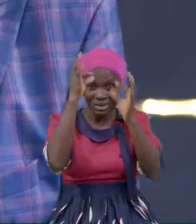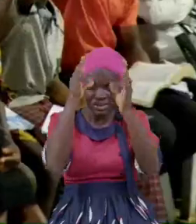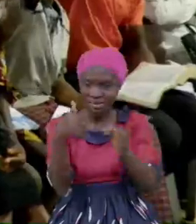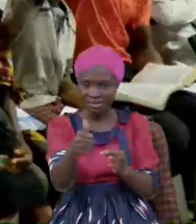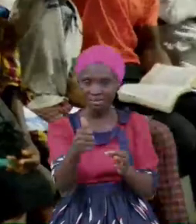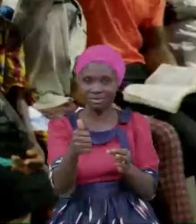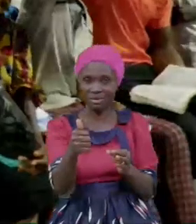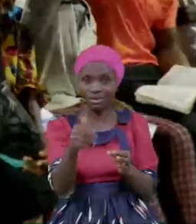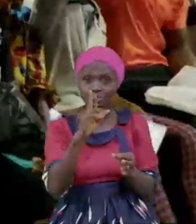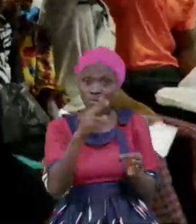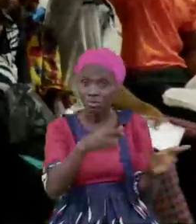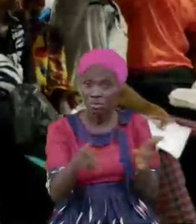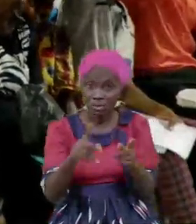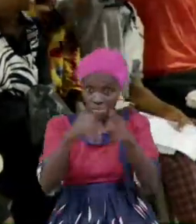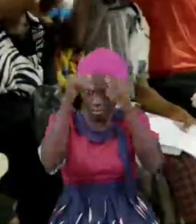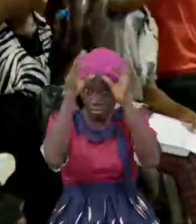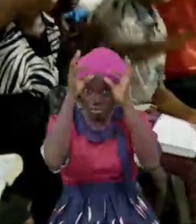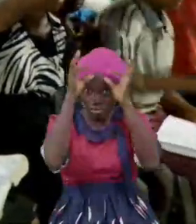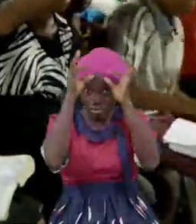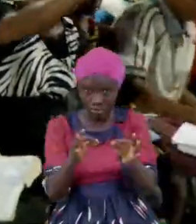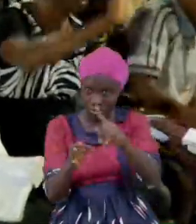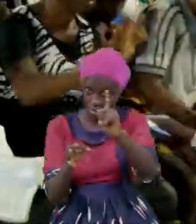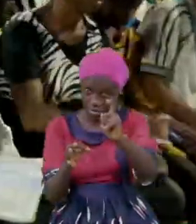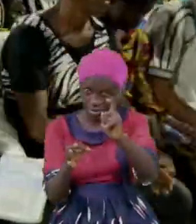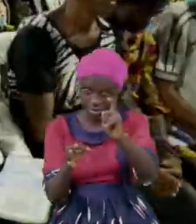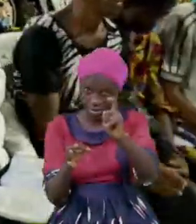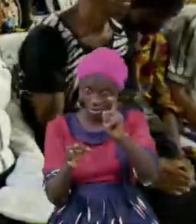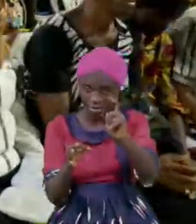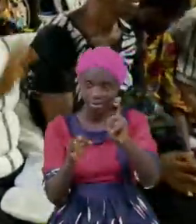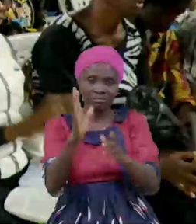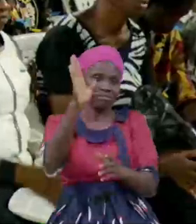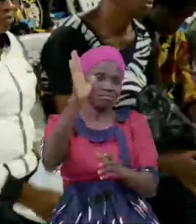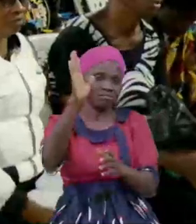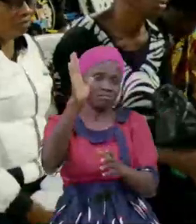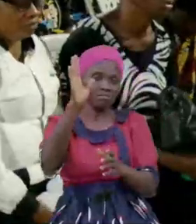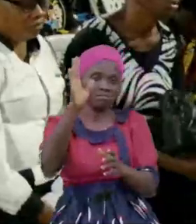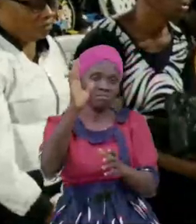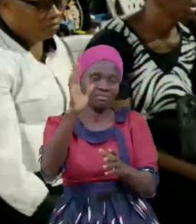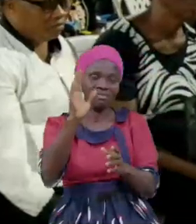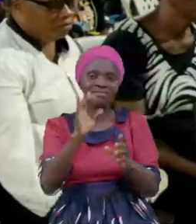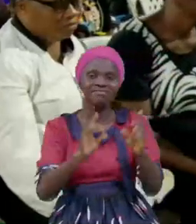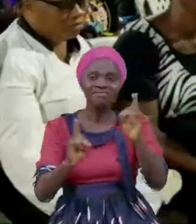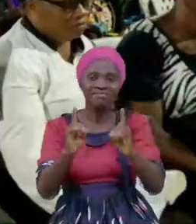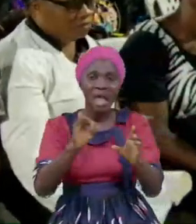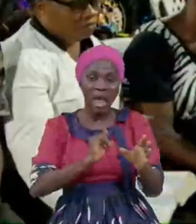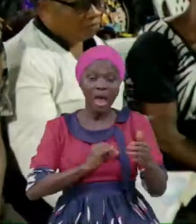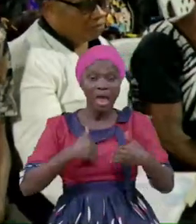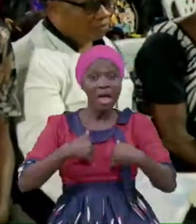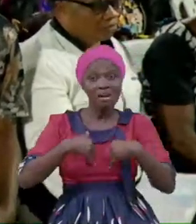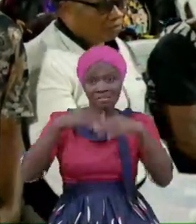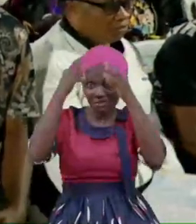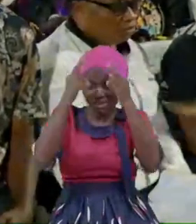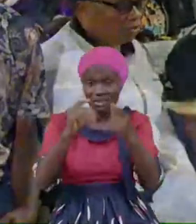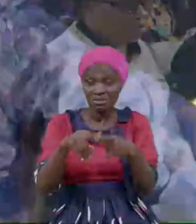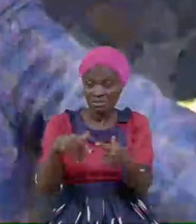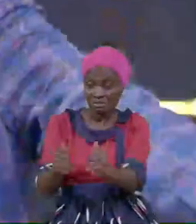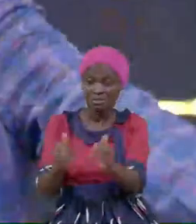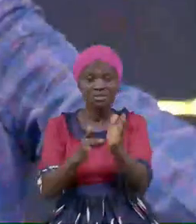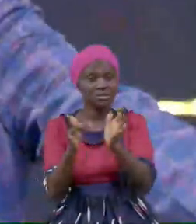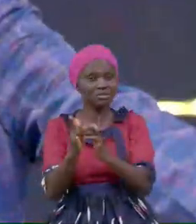anybody there? I have decided to follow Jesus. No turning back. No